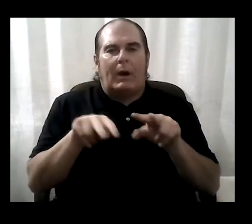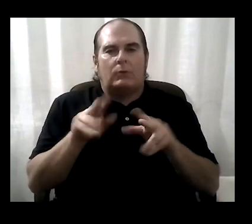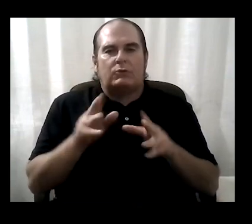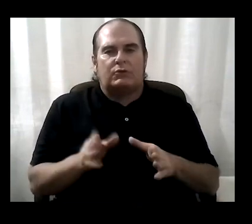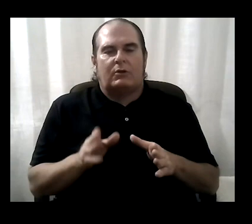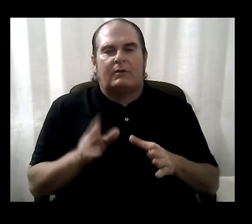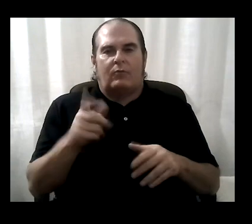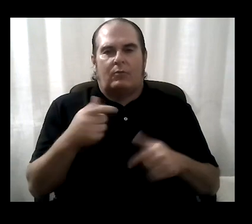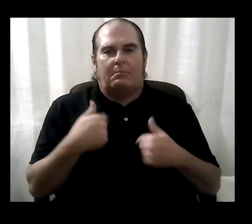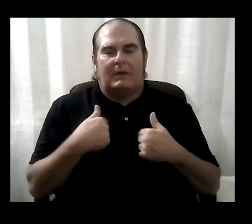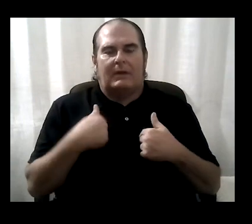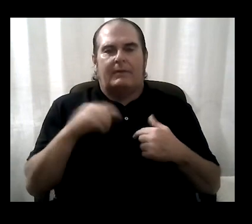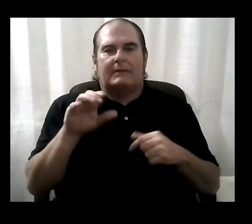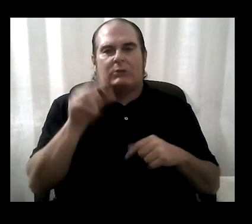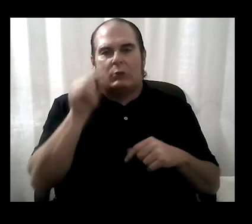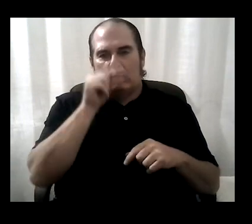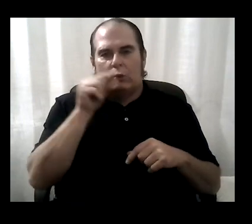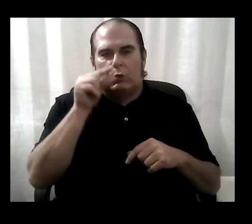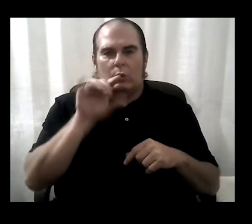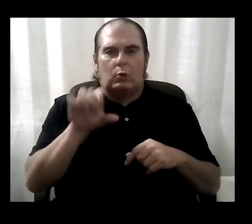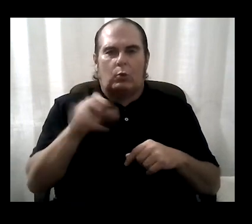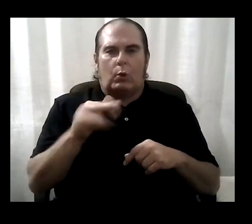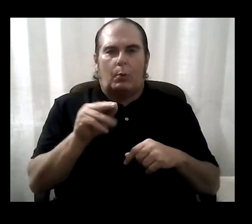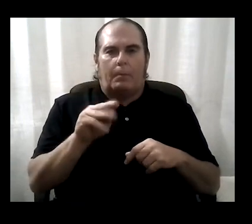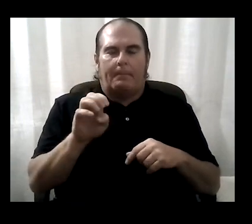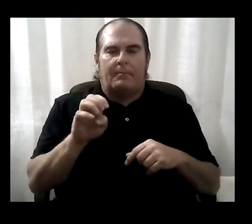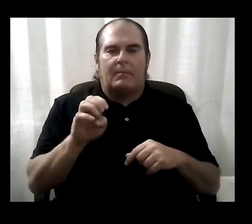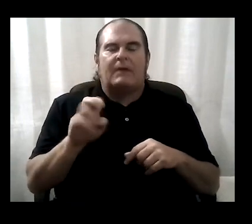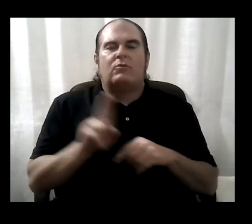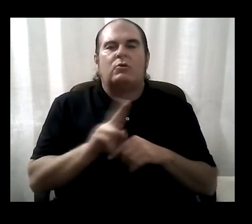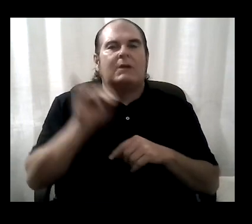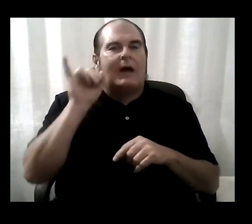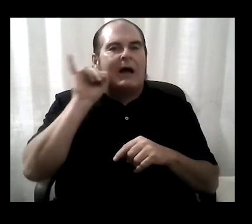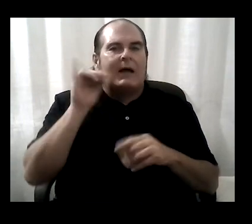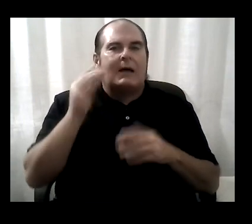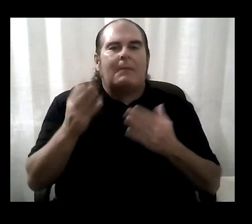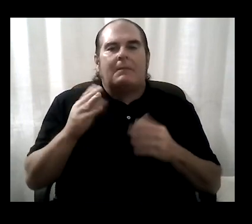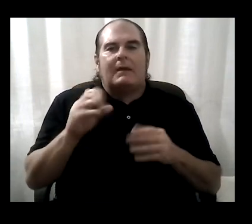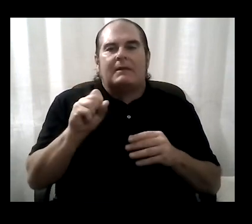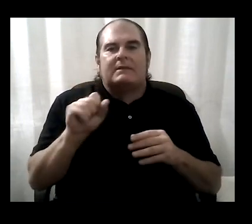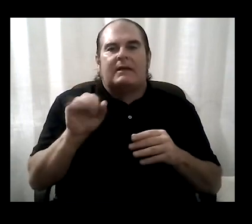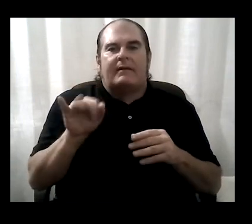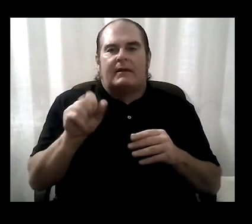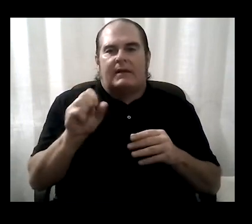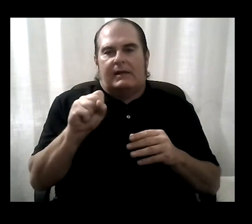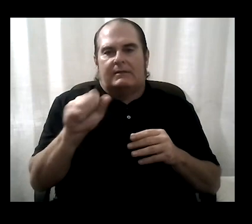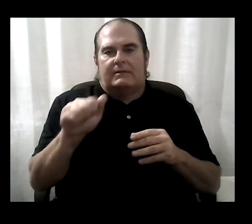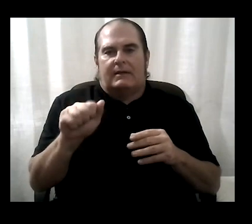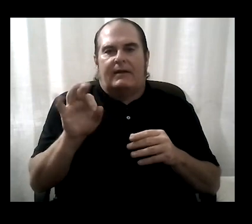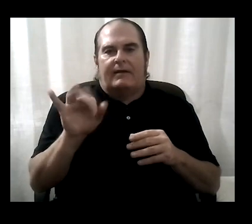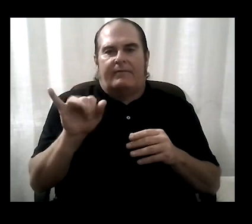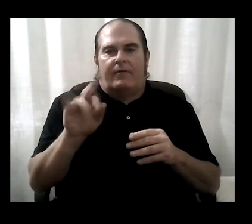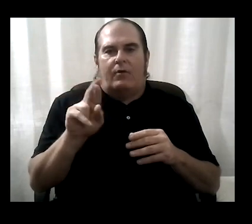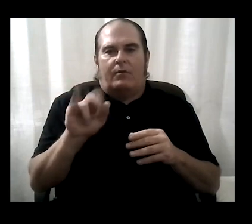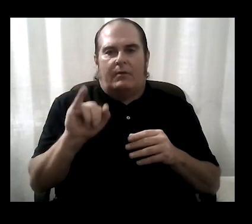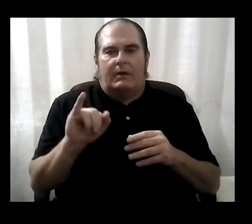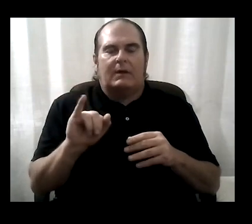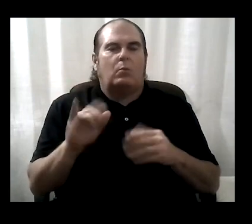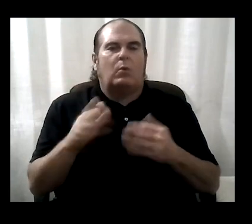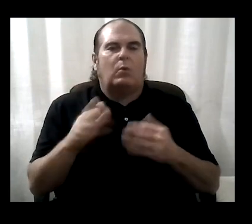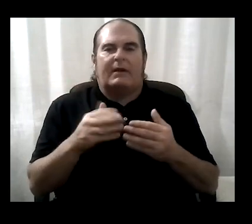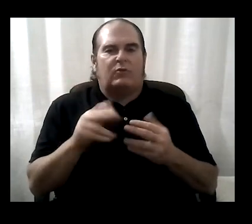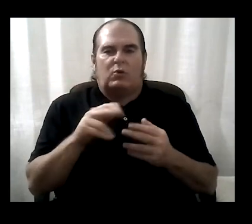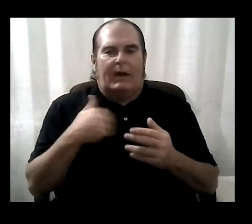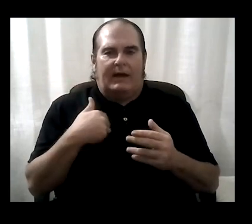browser. For me, that's Google Chrome. If you're using an iPhone, your browser might be Safari. But whatever it is, open